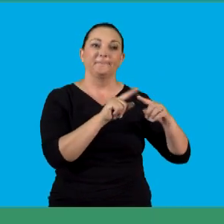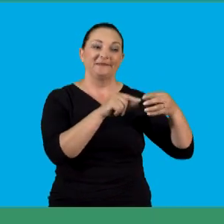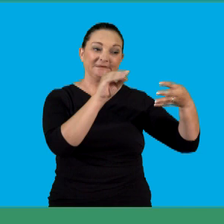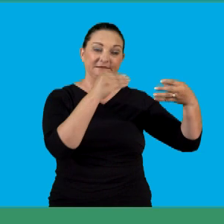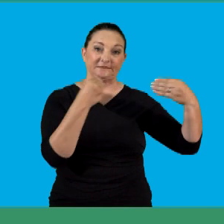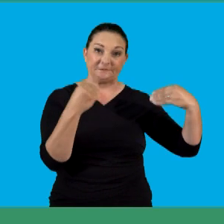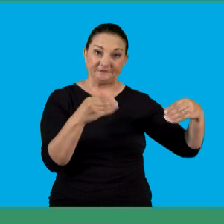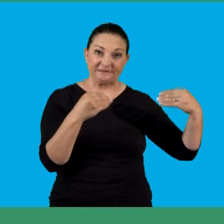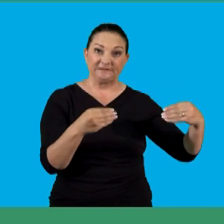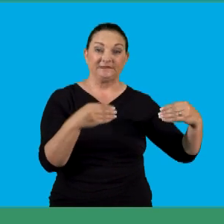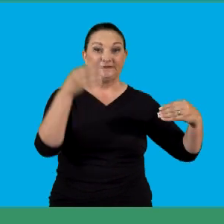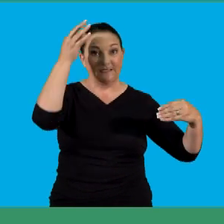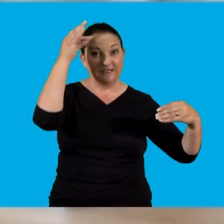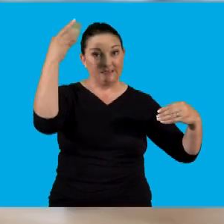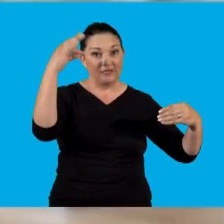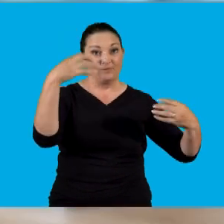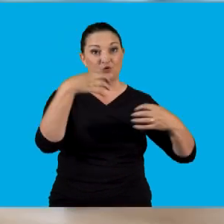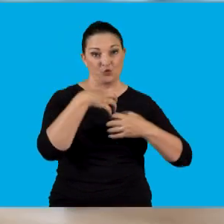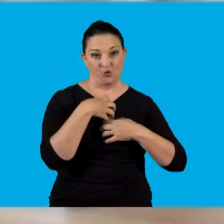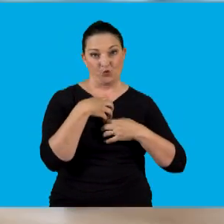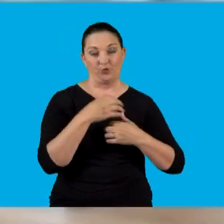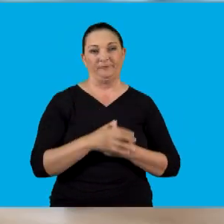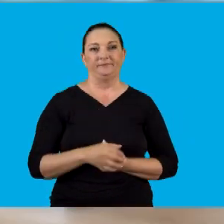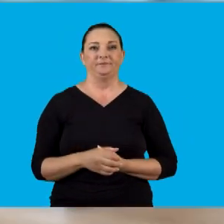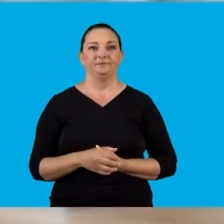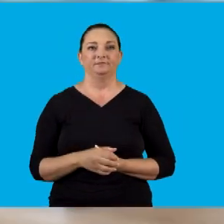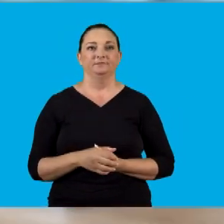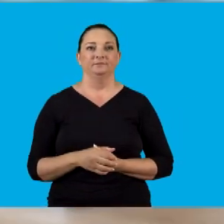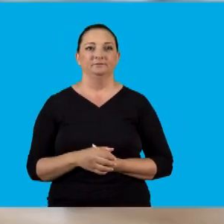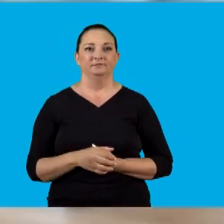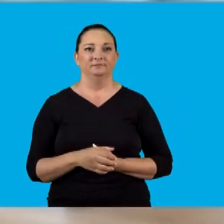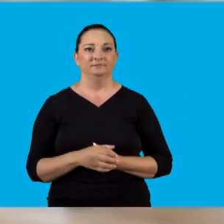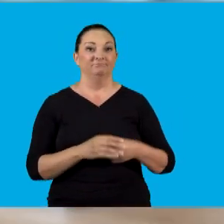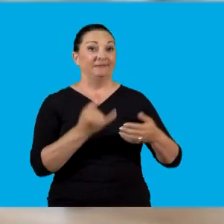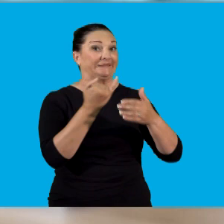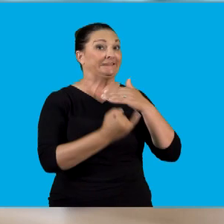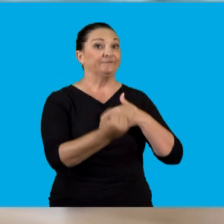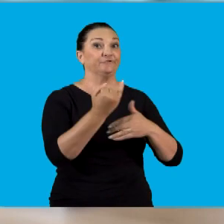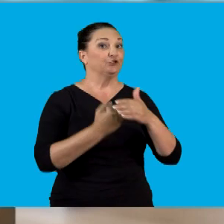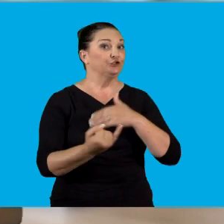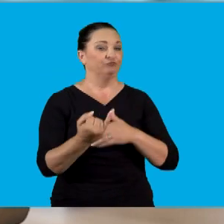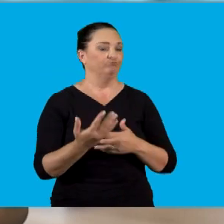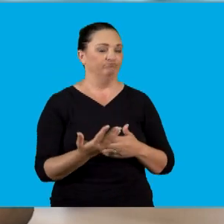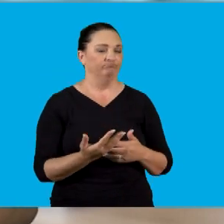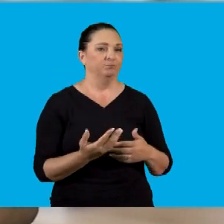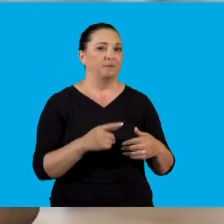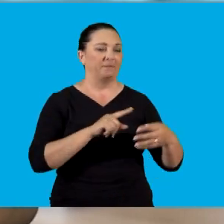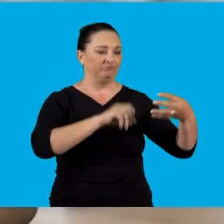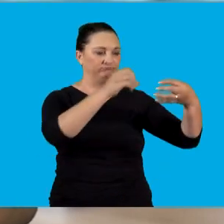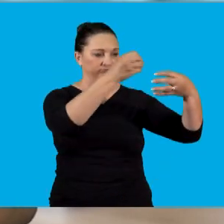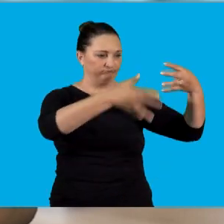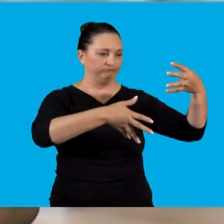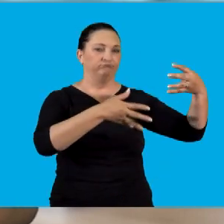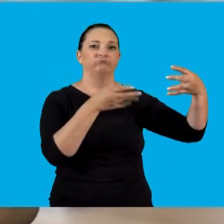on, these are some of the examples of the businesses that are owned by the government. So they are controlled by